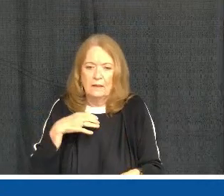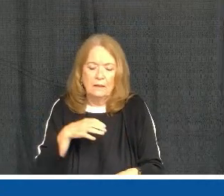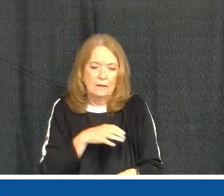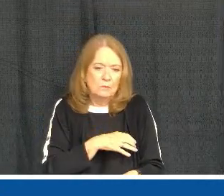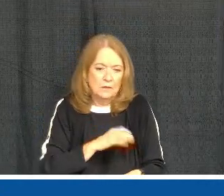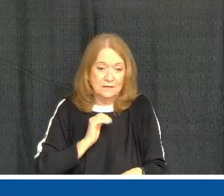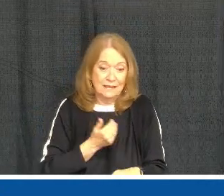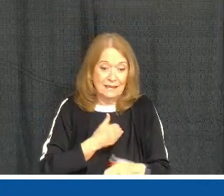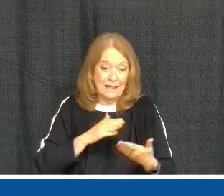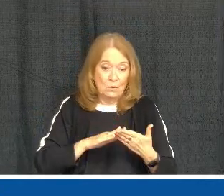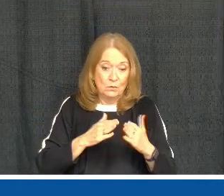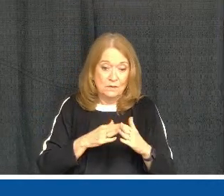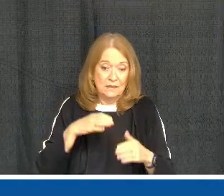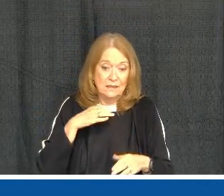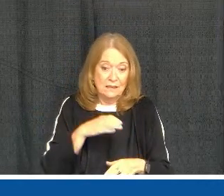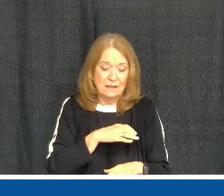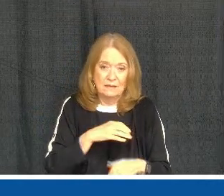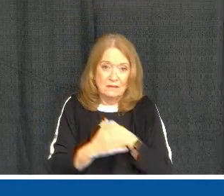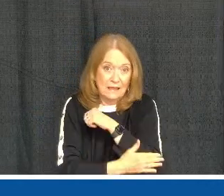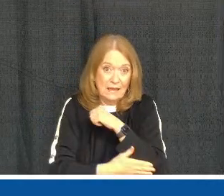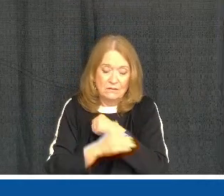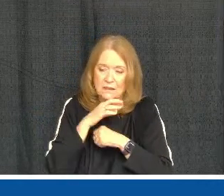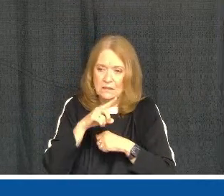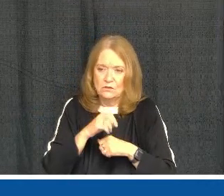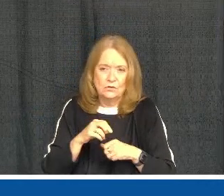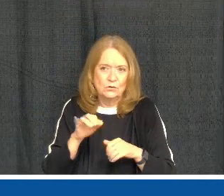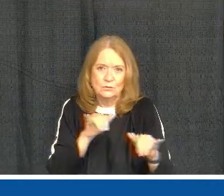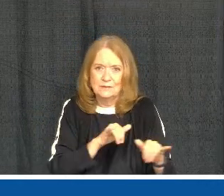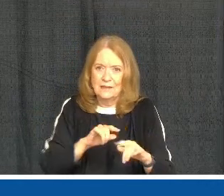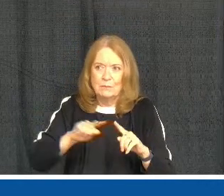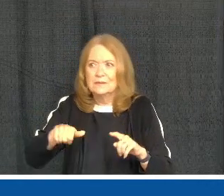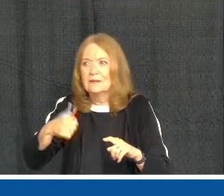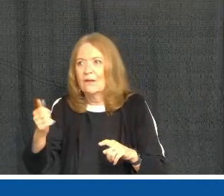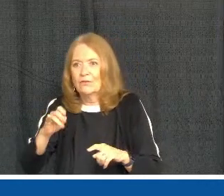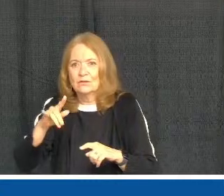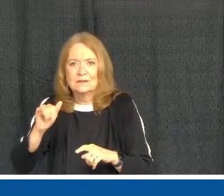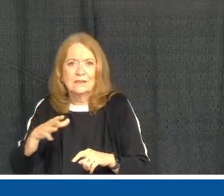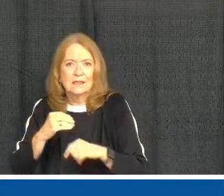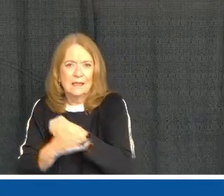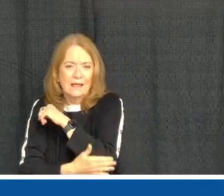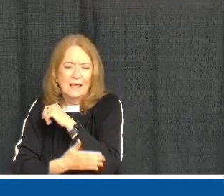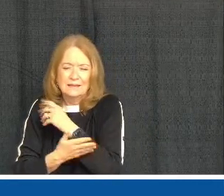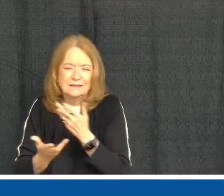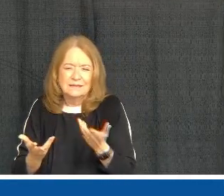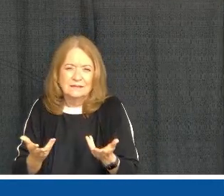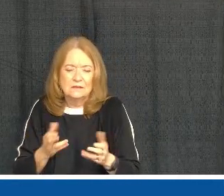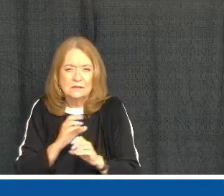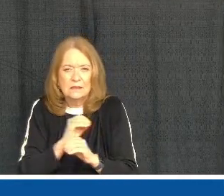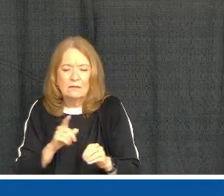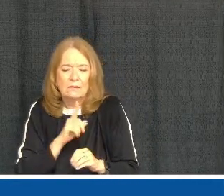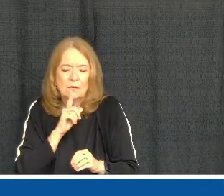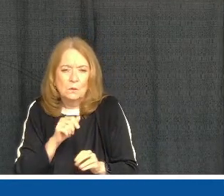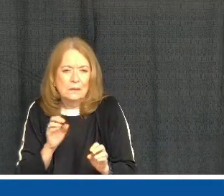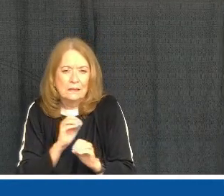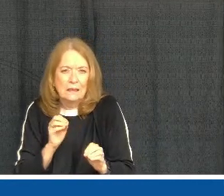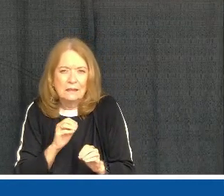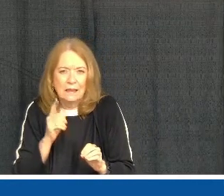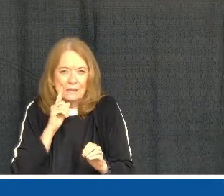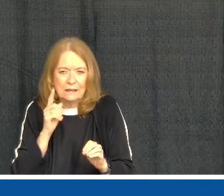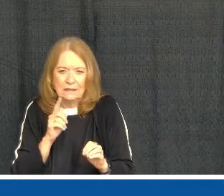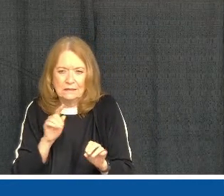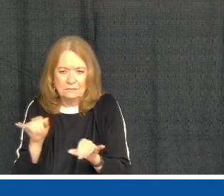in our city and county doesn't do what the planning commission in any other city and county does. There's nothing that I know of that really